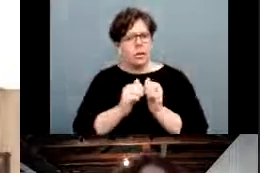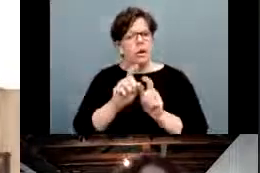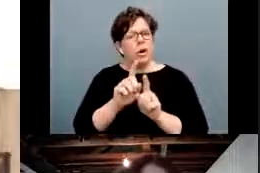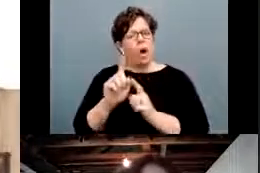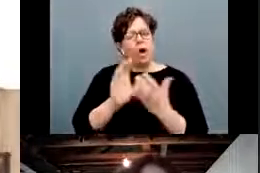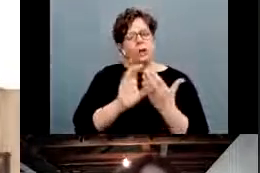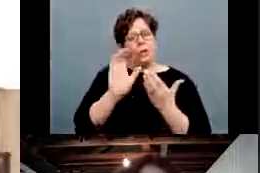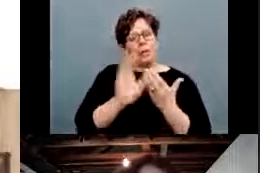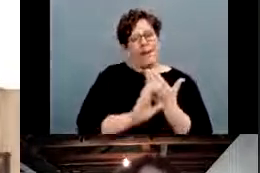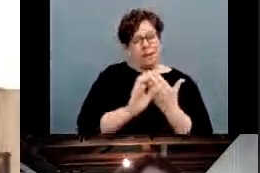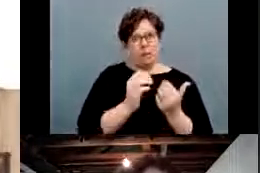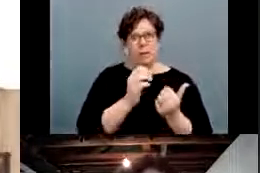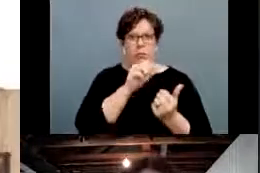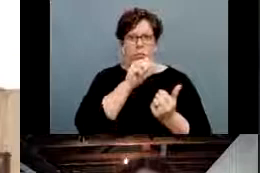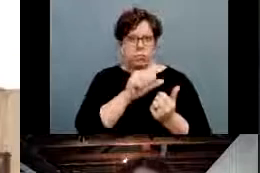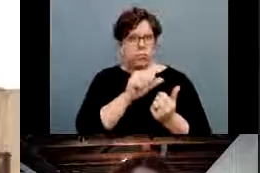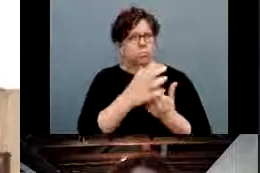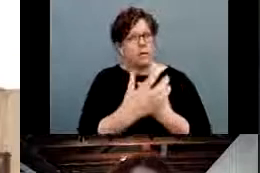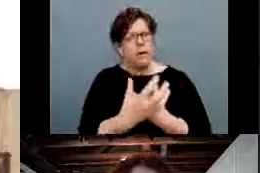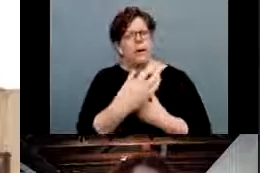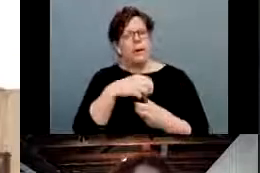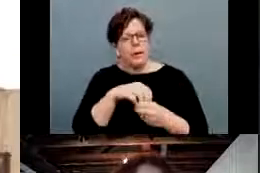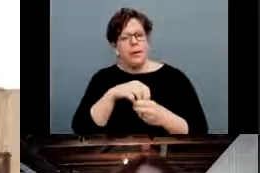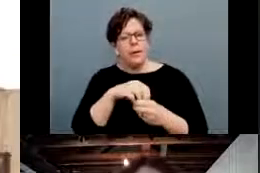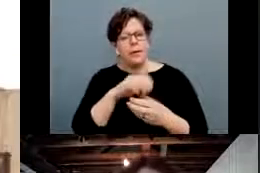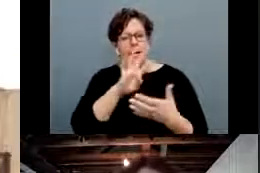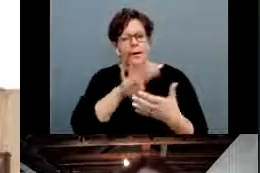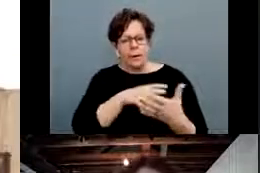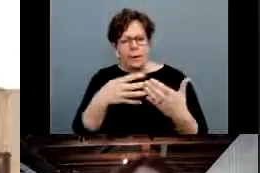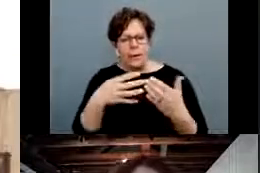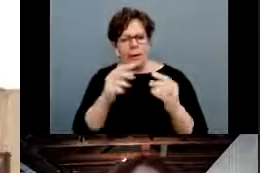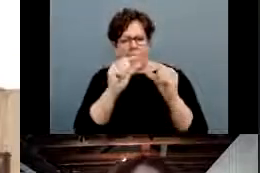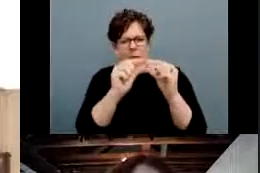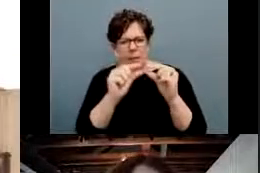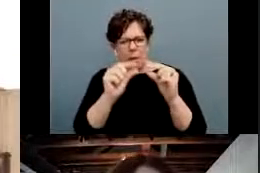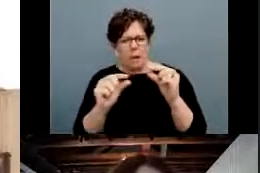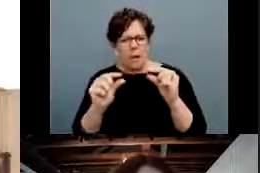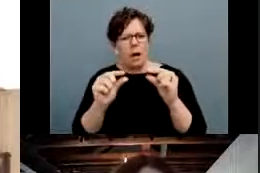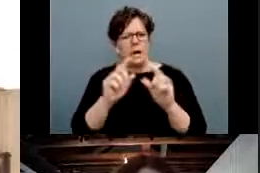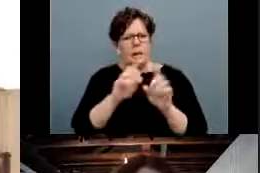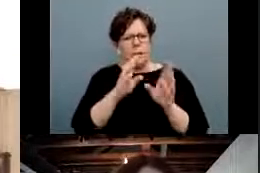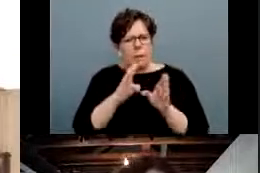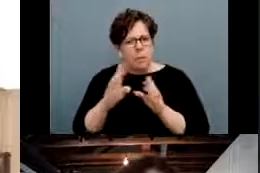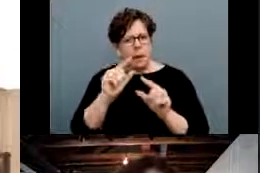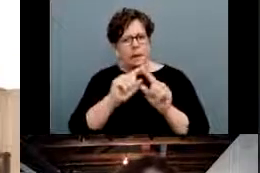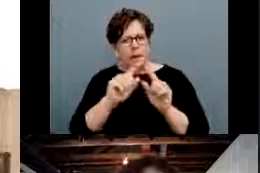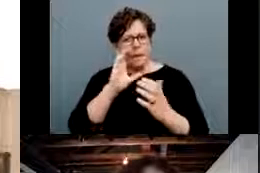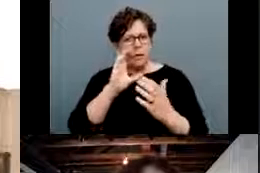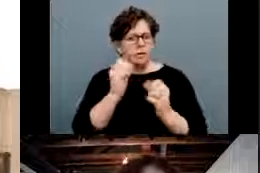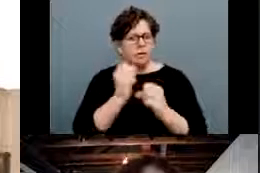into the fold, creating complex grids full of imagery and patterns accompanied by text of his own